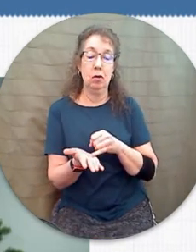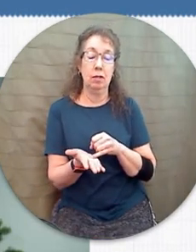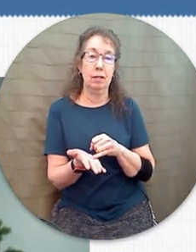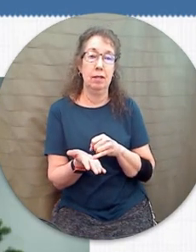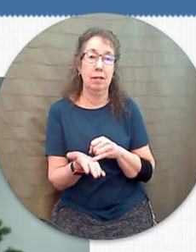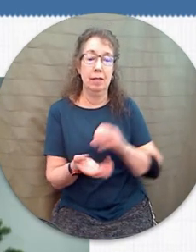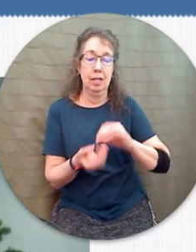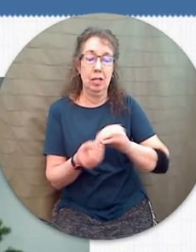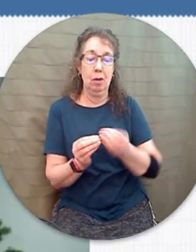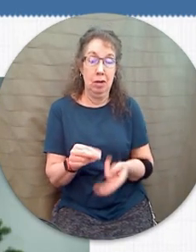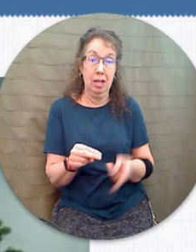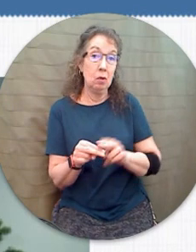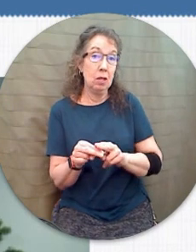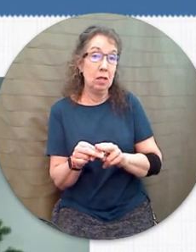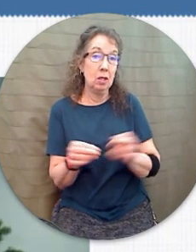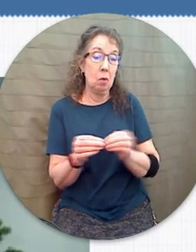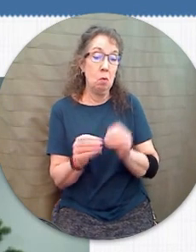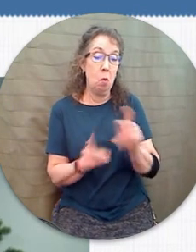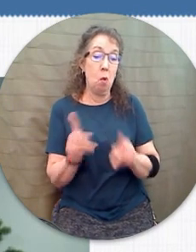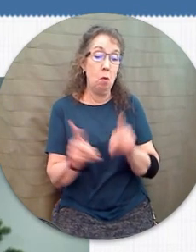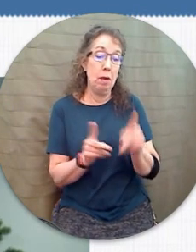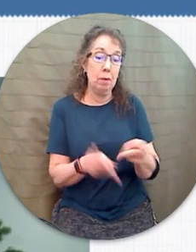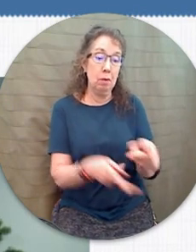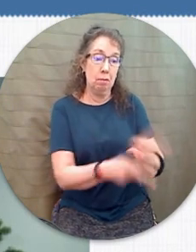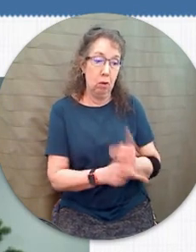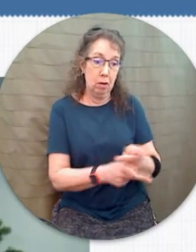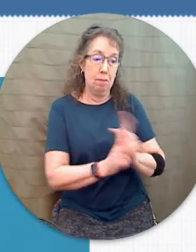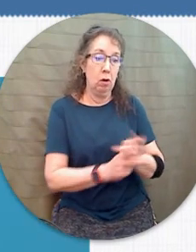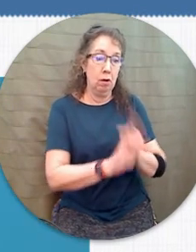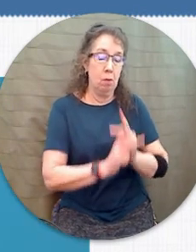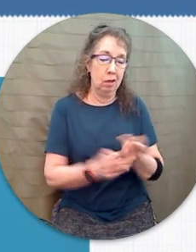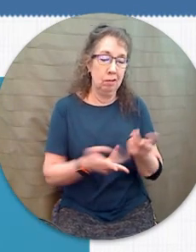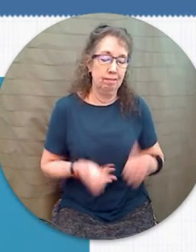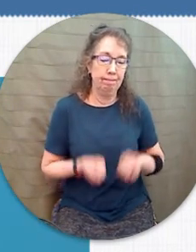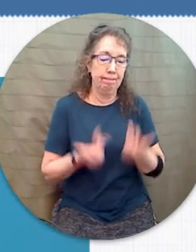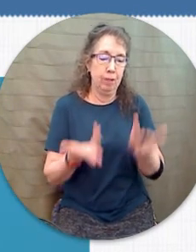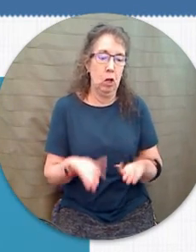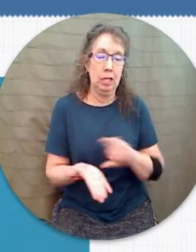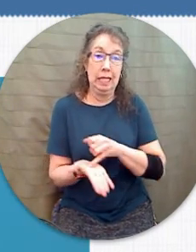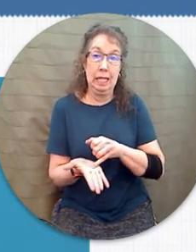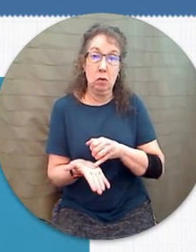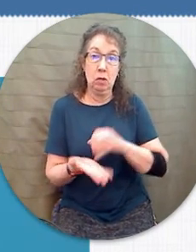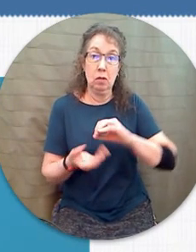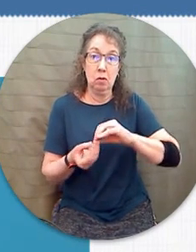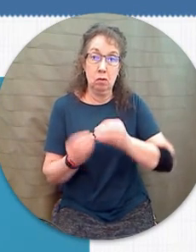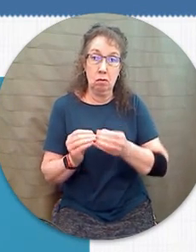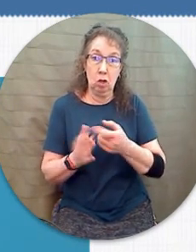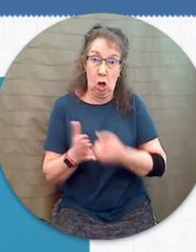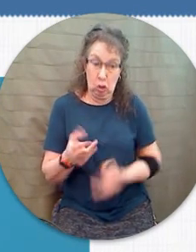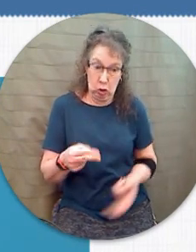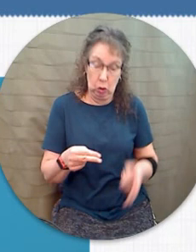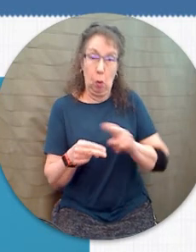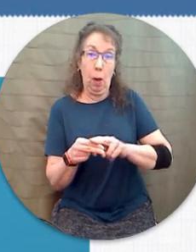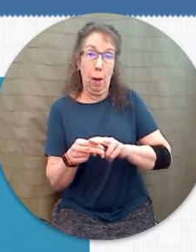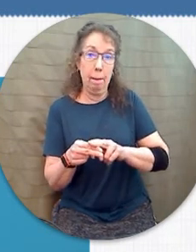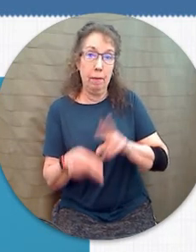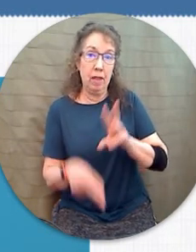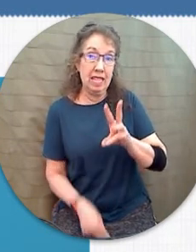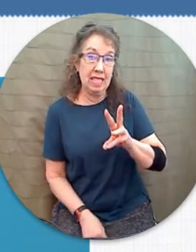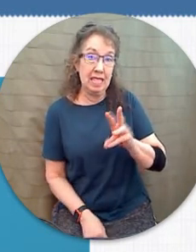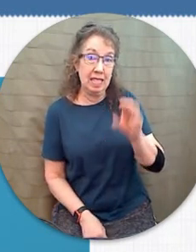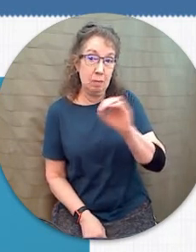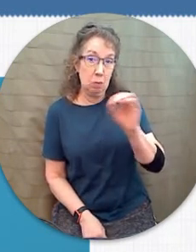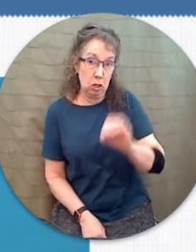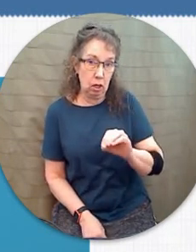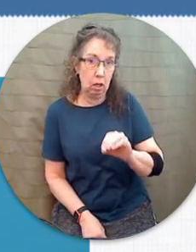more people were taking out the loans, so it drove the interest rates up, that would be 6%. You'd pay $600